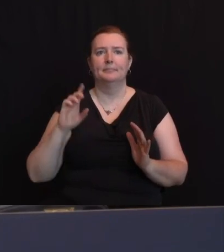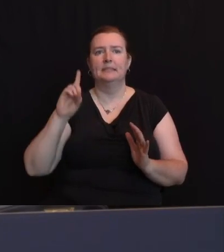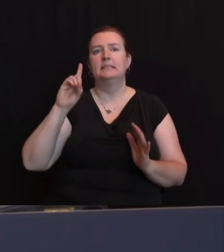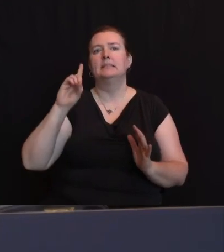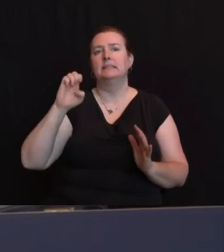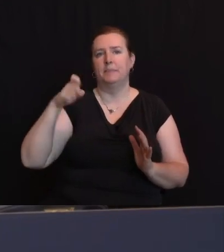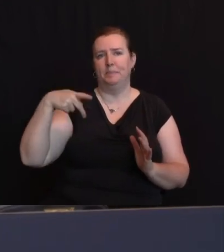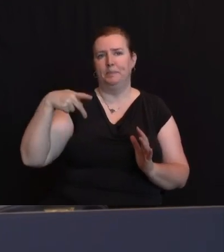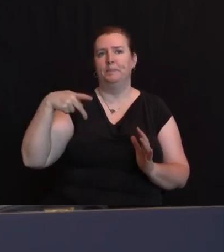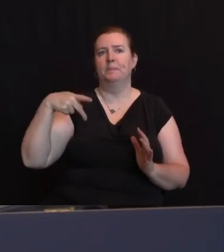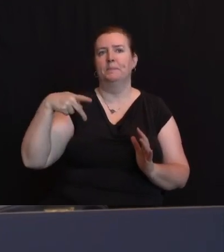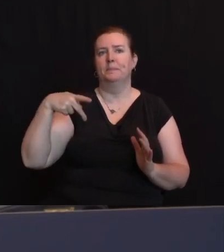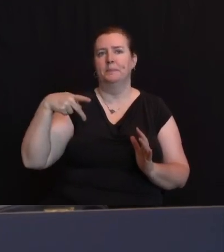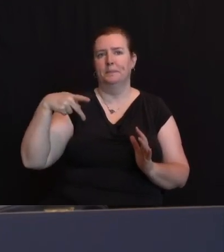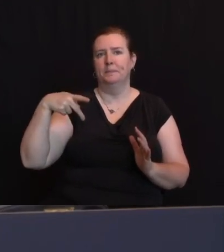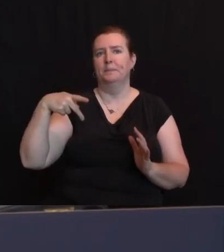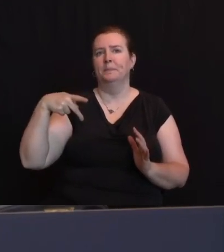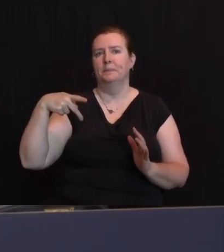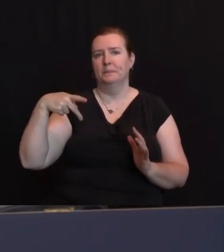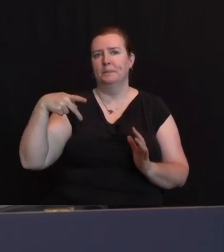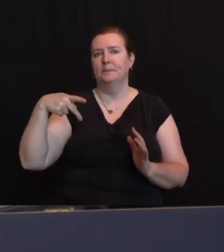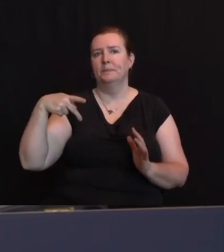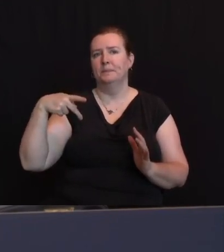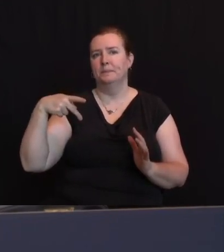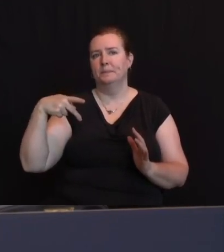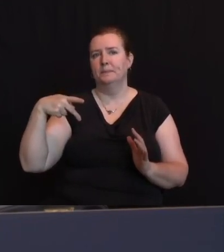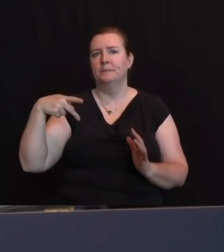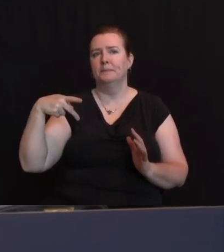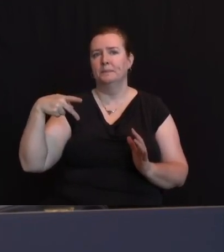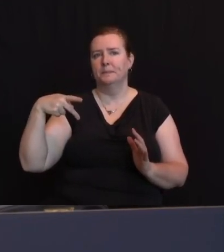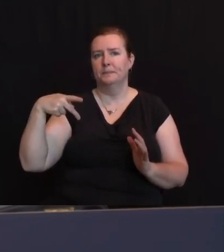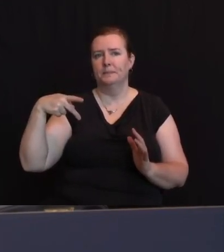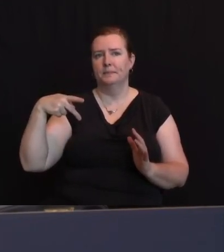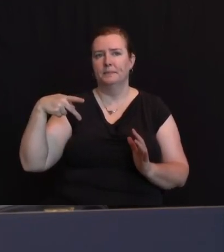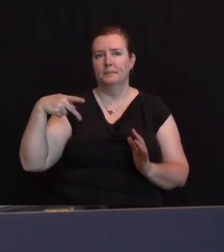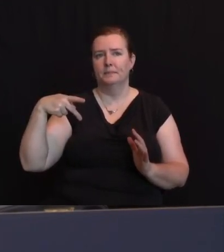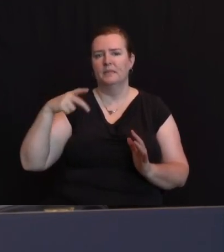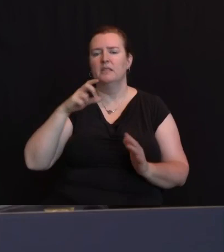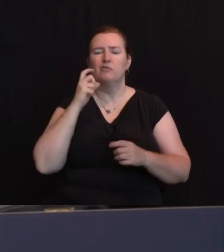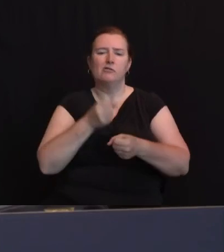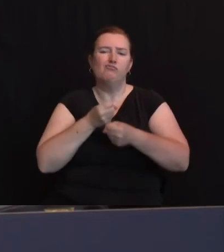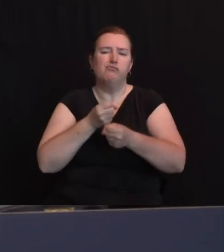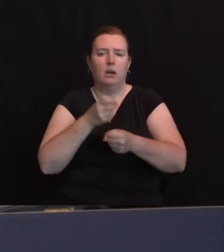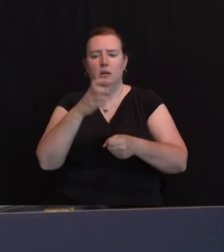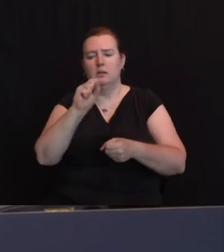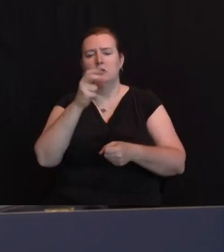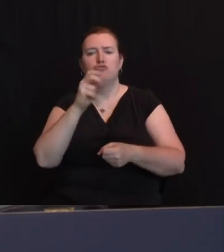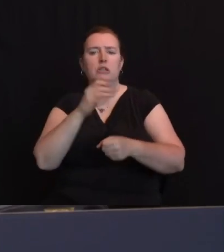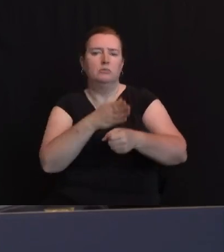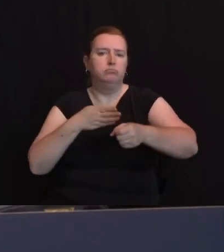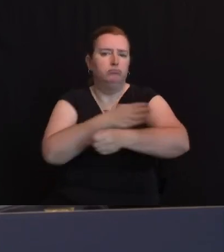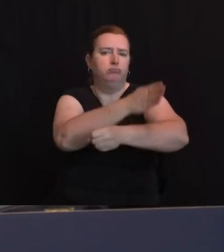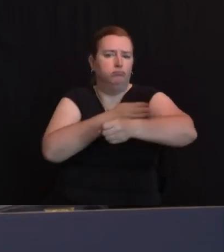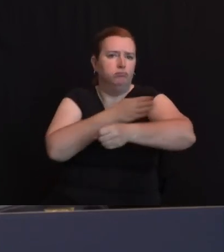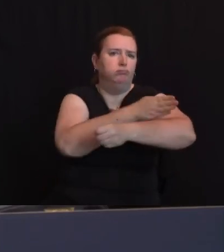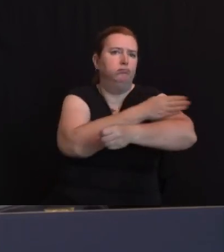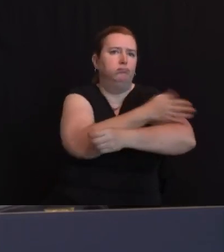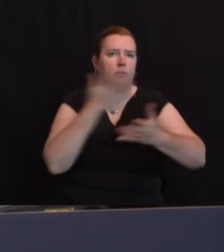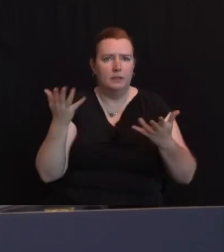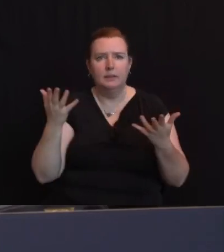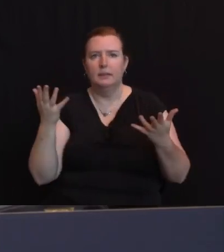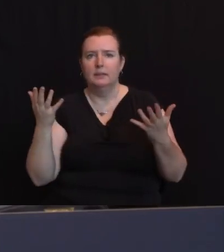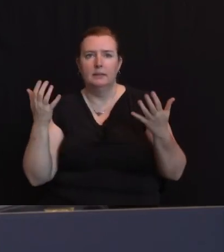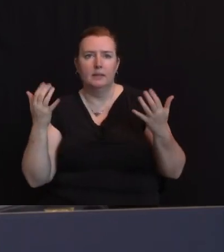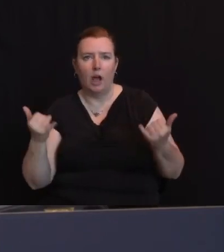tree removals. Parks, if folks have questions about the parks, they are opening on a case-by-case basis once they've been inspected